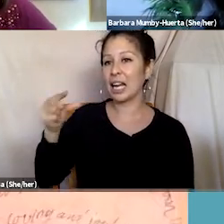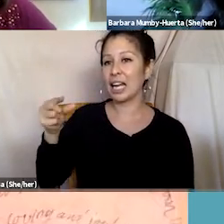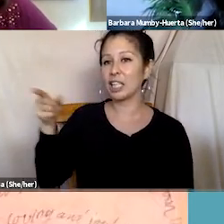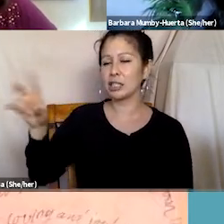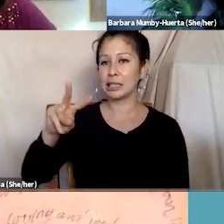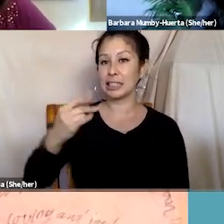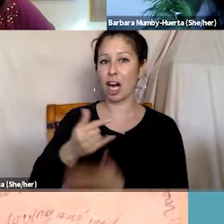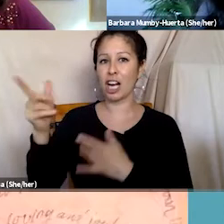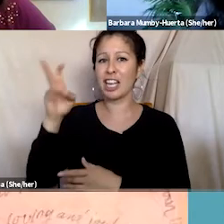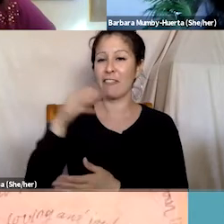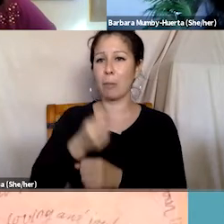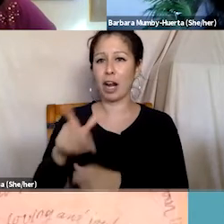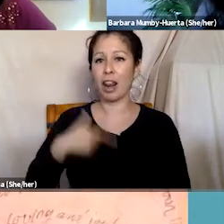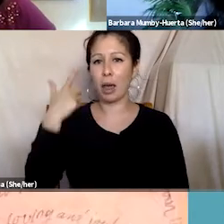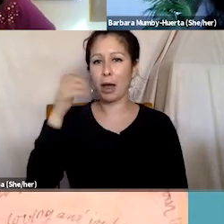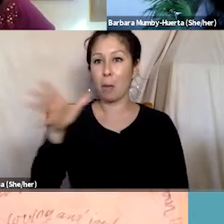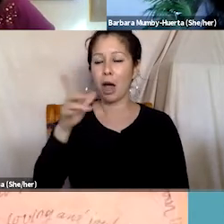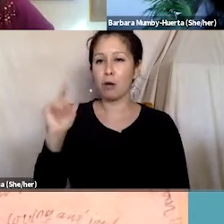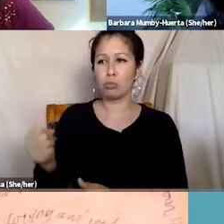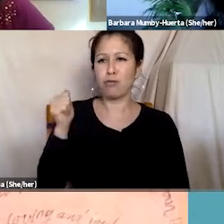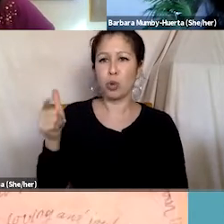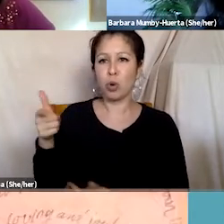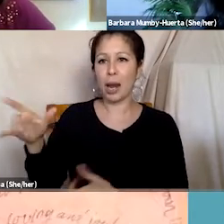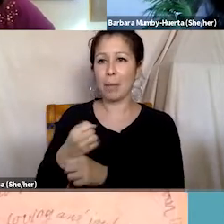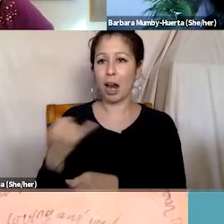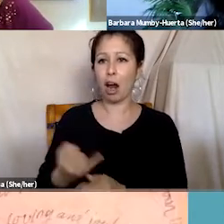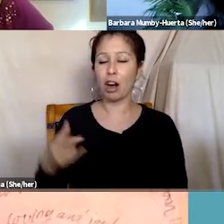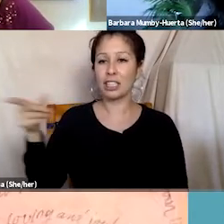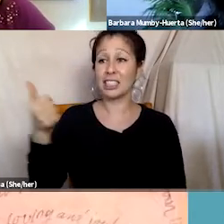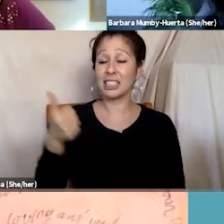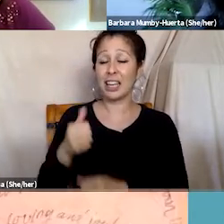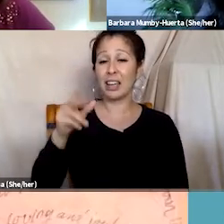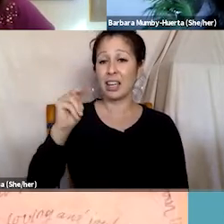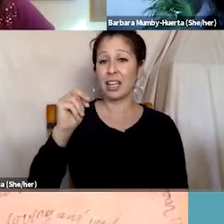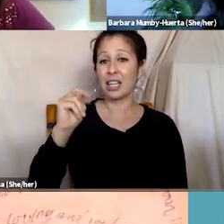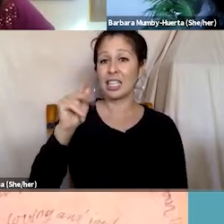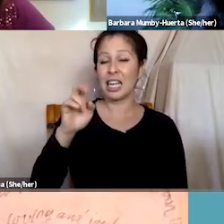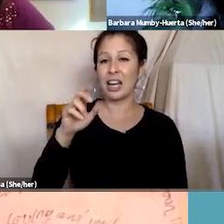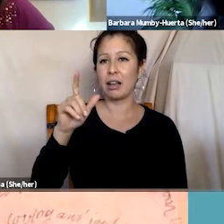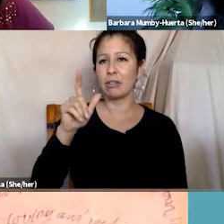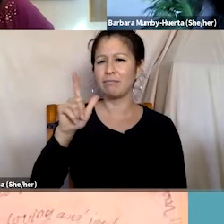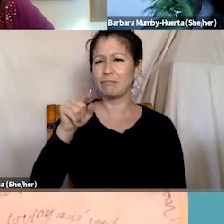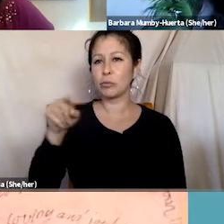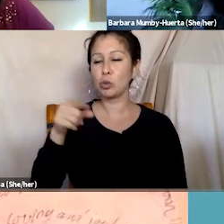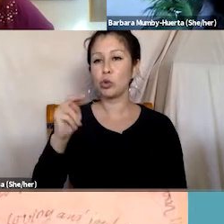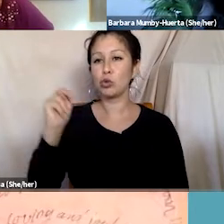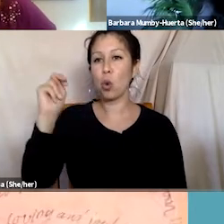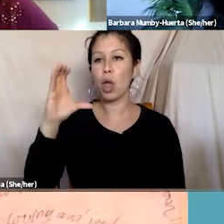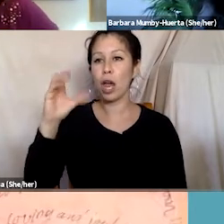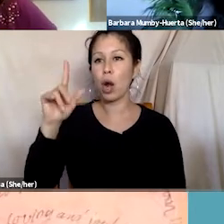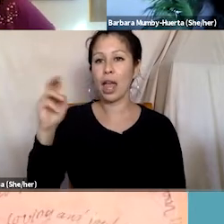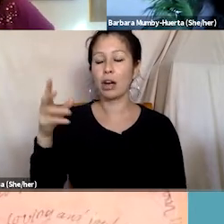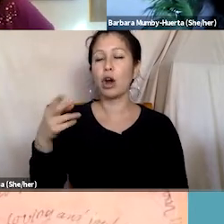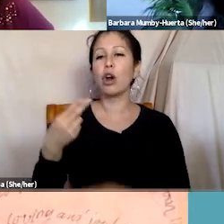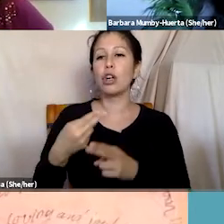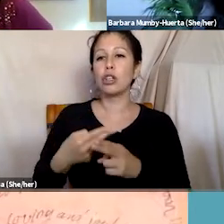made in her life because her mom forbade her to make art. And she is native Lumbee to North Carolina. She worked for Native